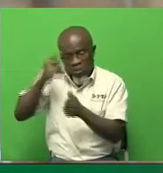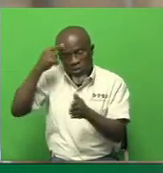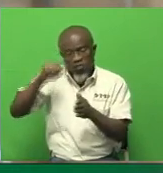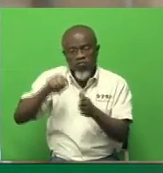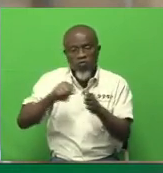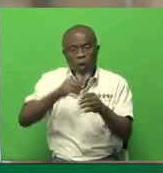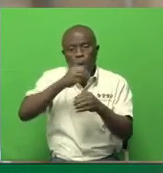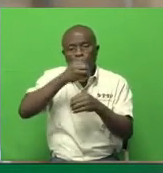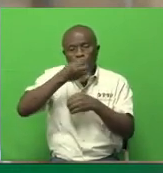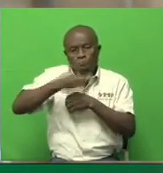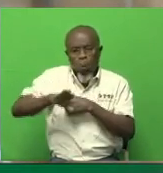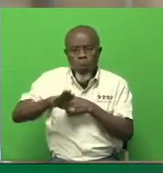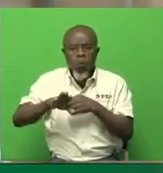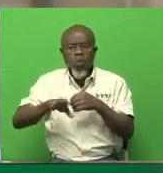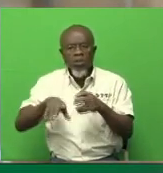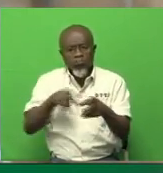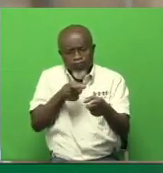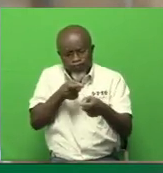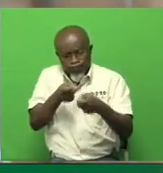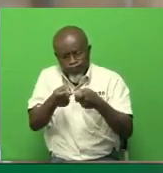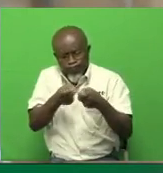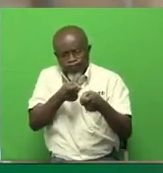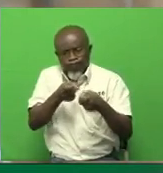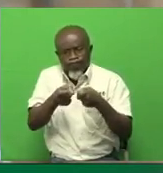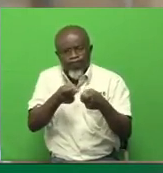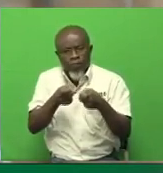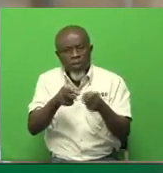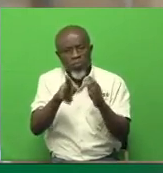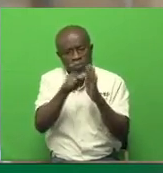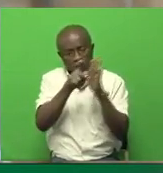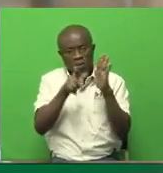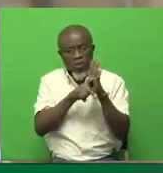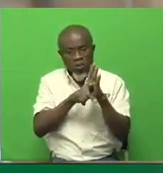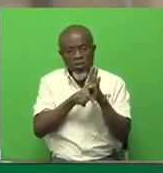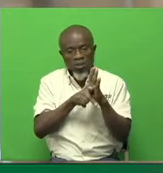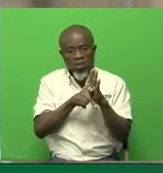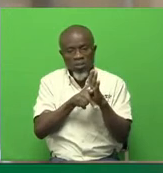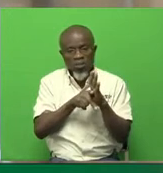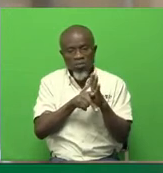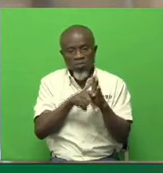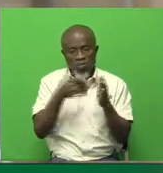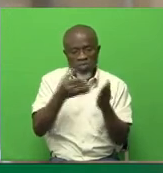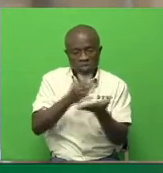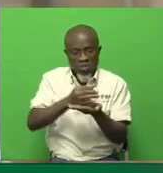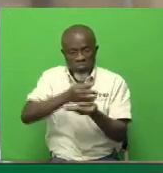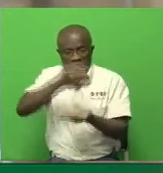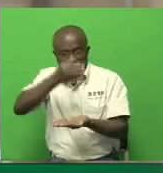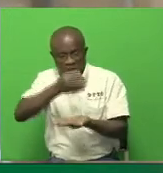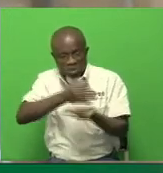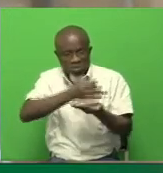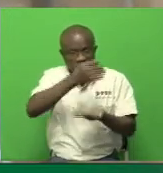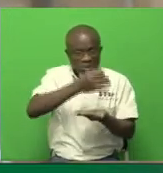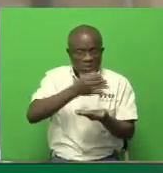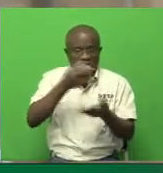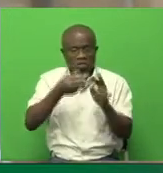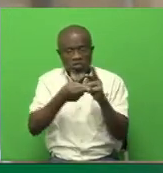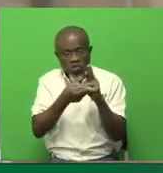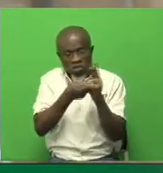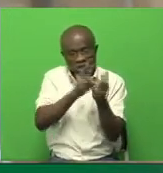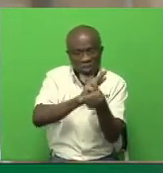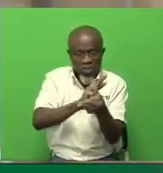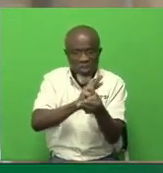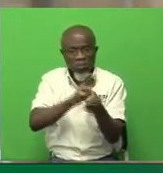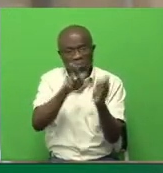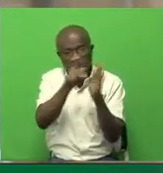Waste Management policy for Trinidad and Tobago the beverage container policy the recycling policy we have